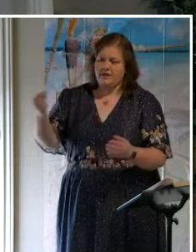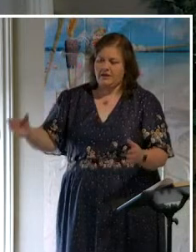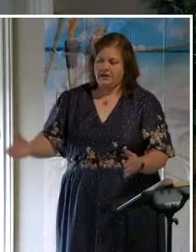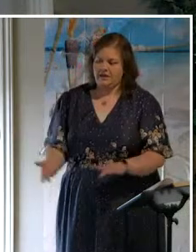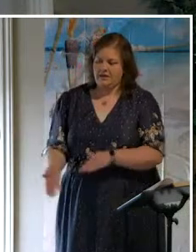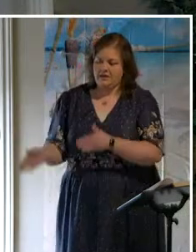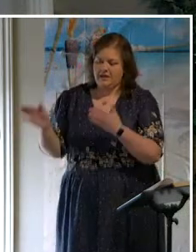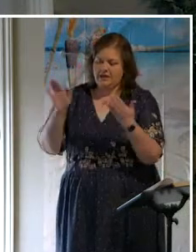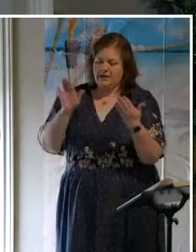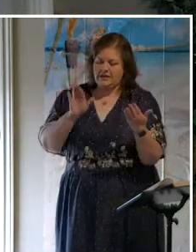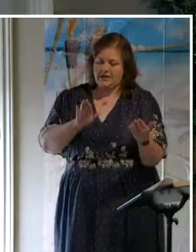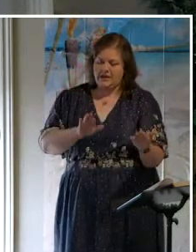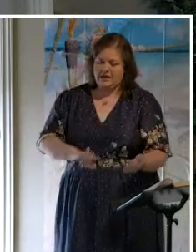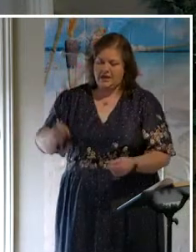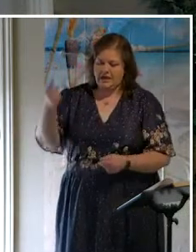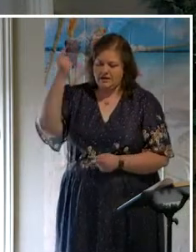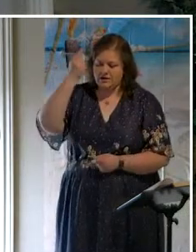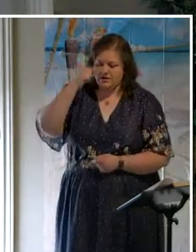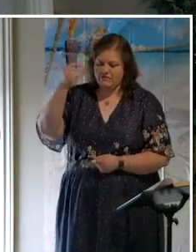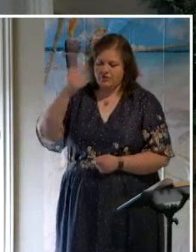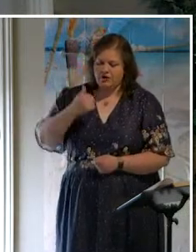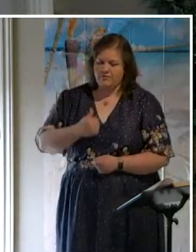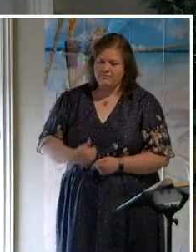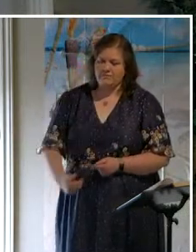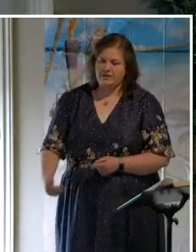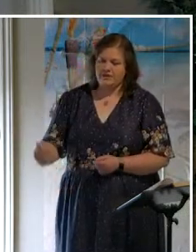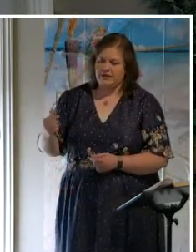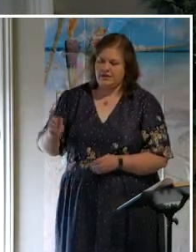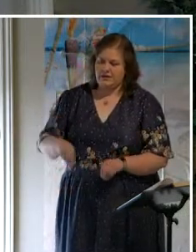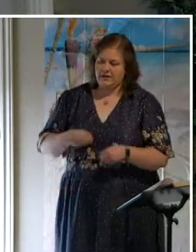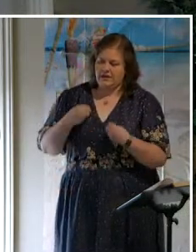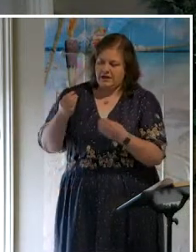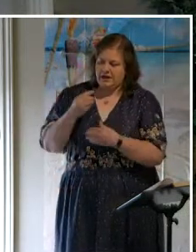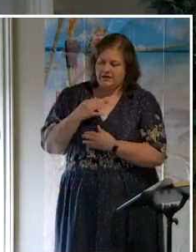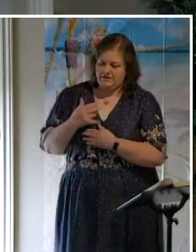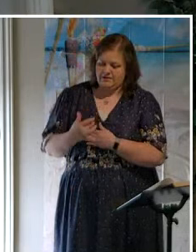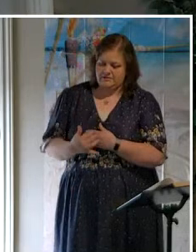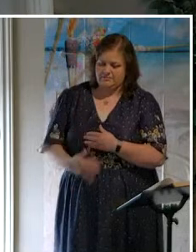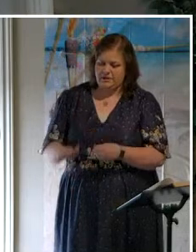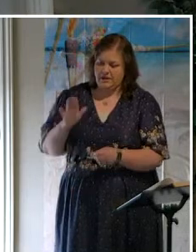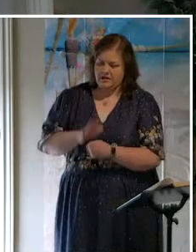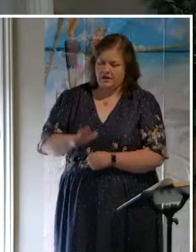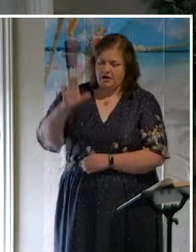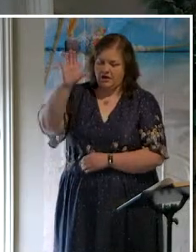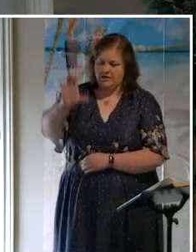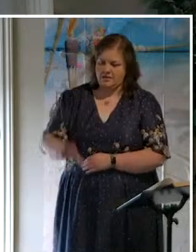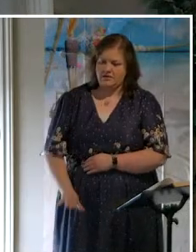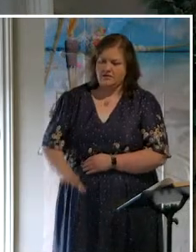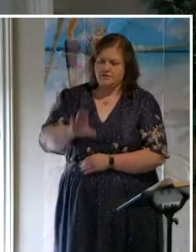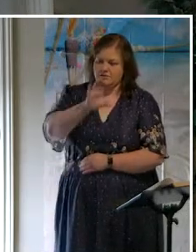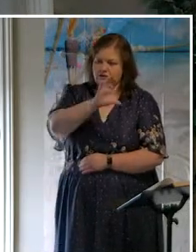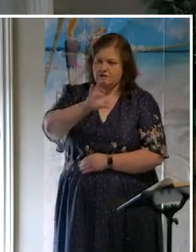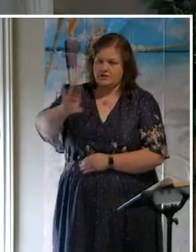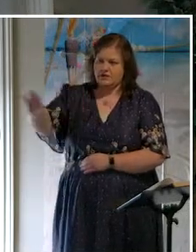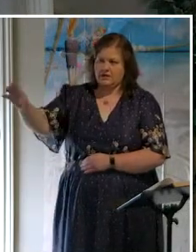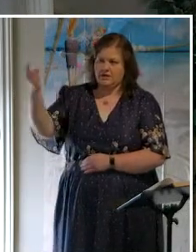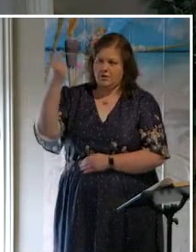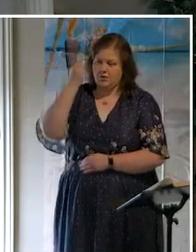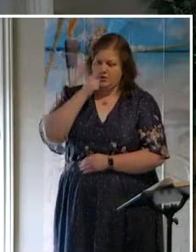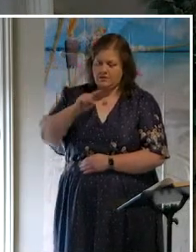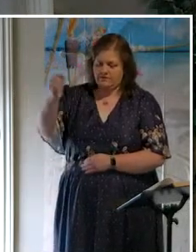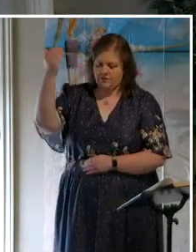me he died, for me he shed his blood upon a tree,